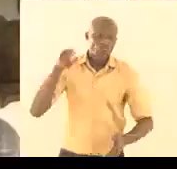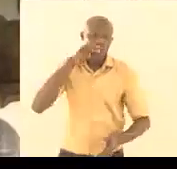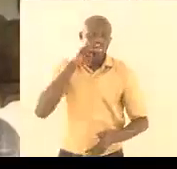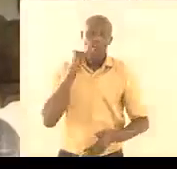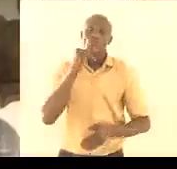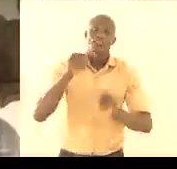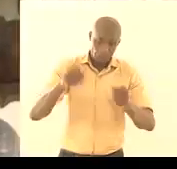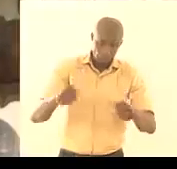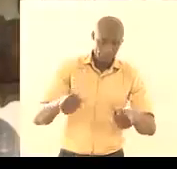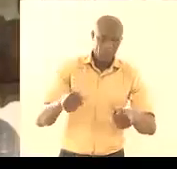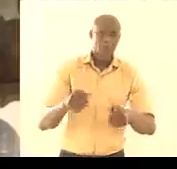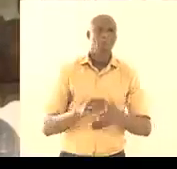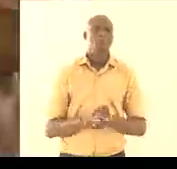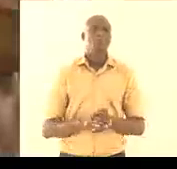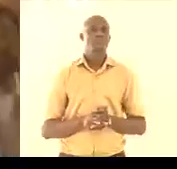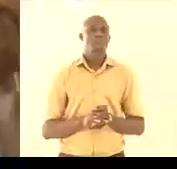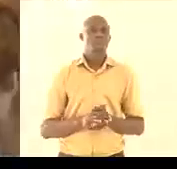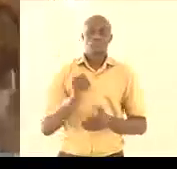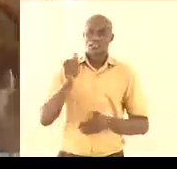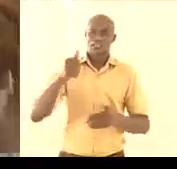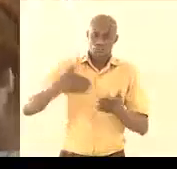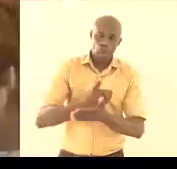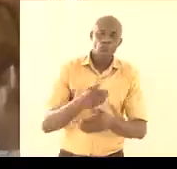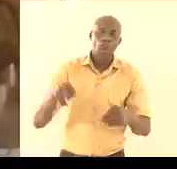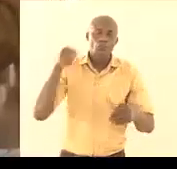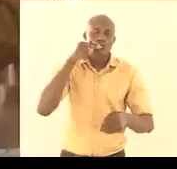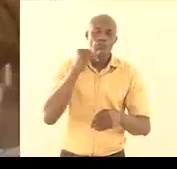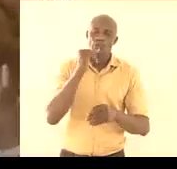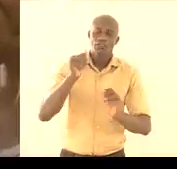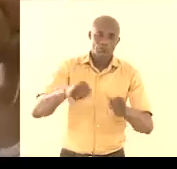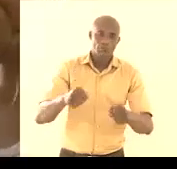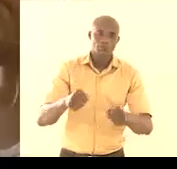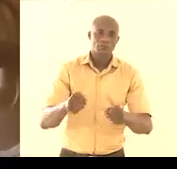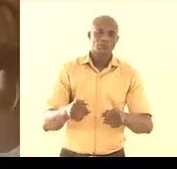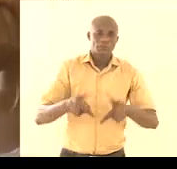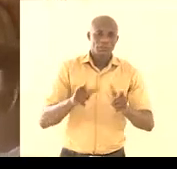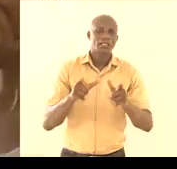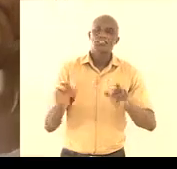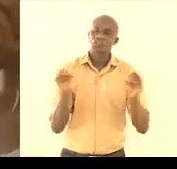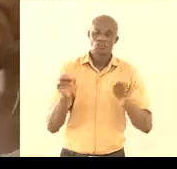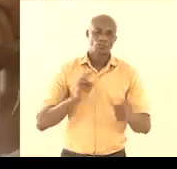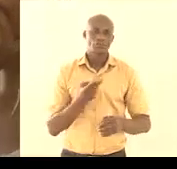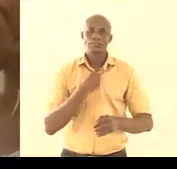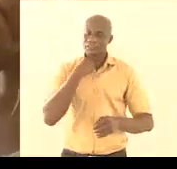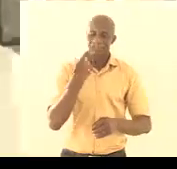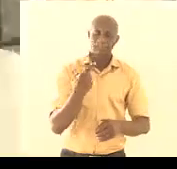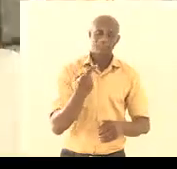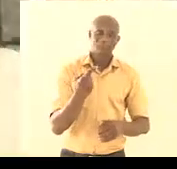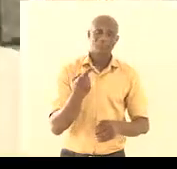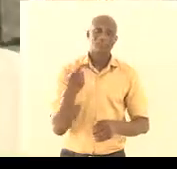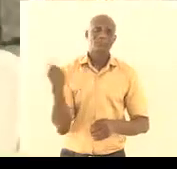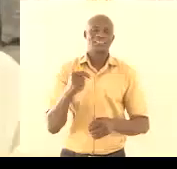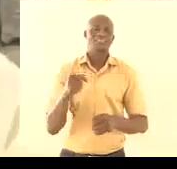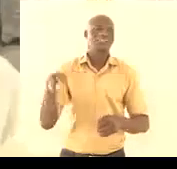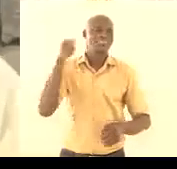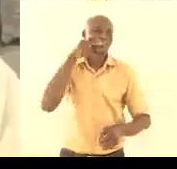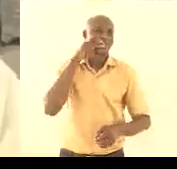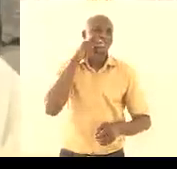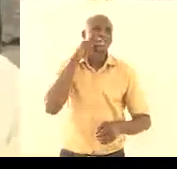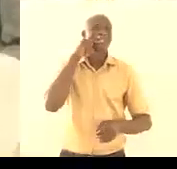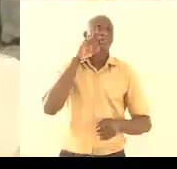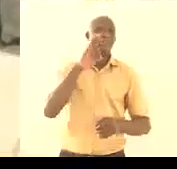possible. Amen? Amen? A new Nigeria is possible. Let none of us ever be saying that kind of nonsense, the Nigerian